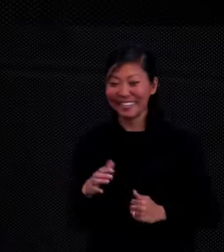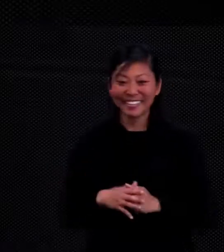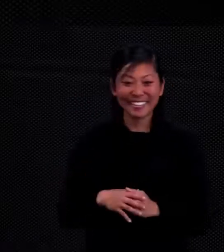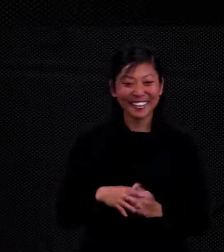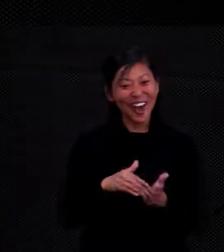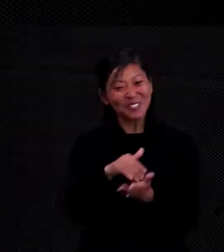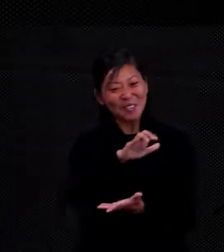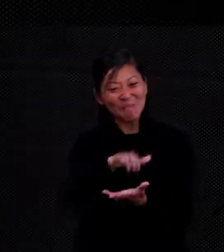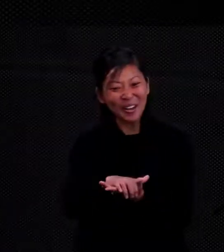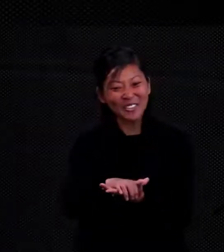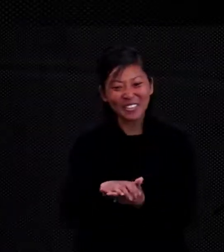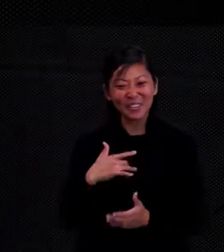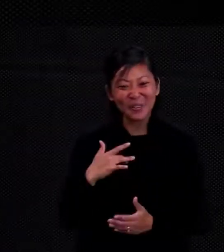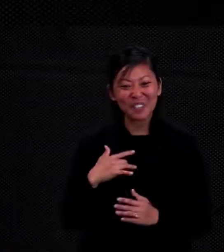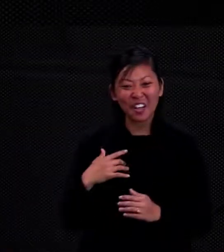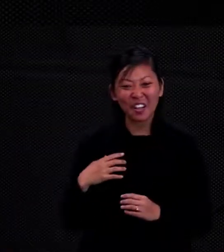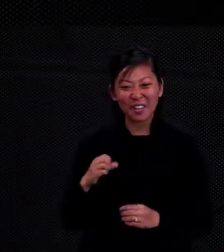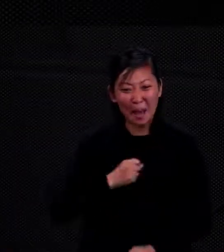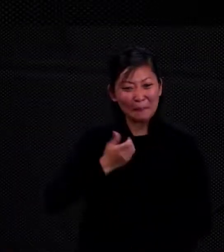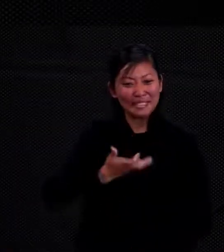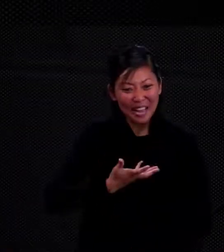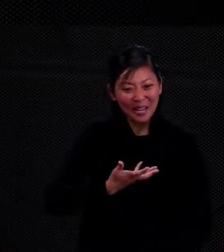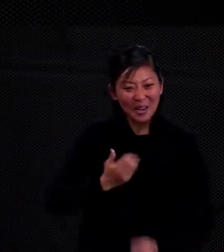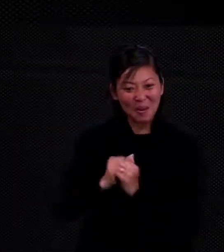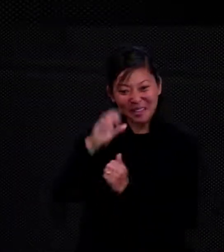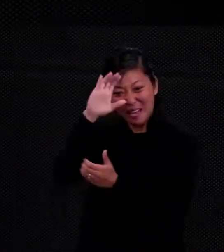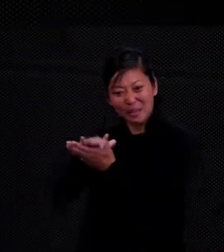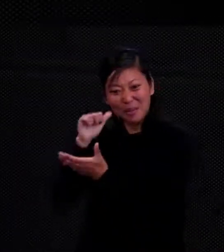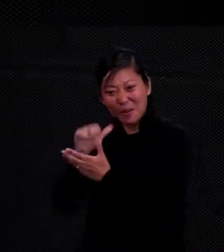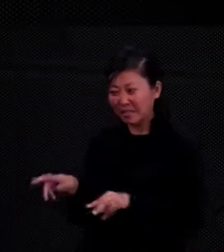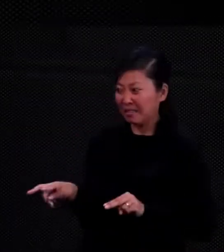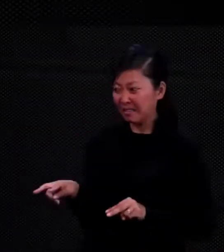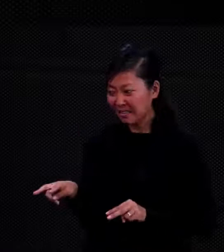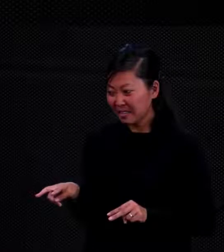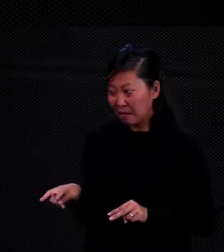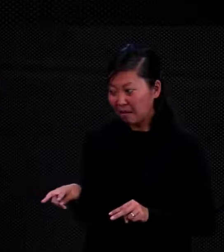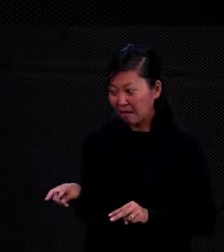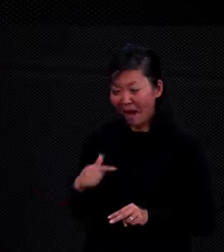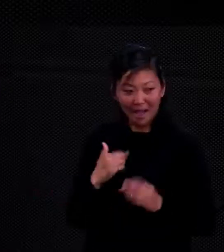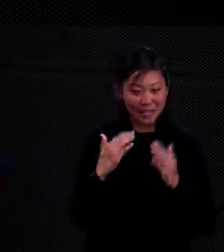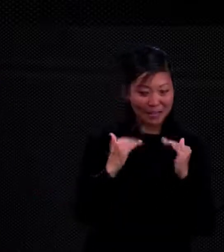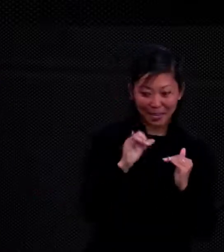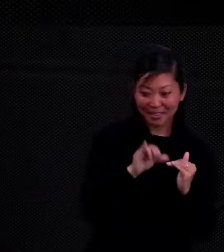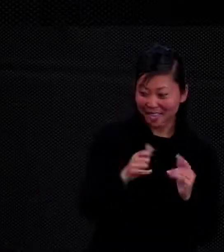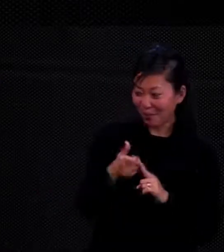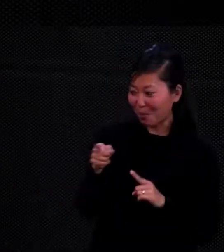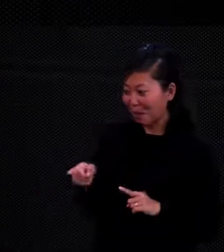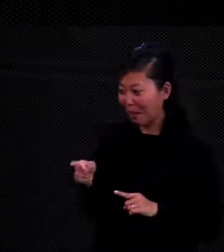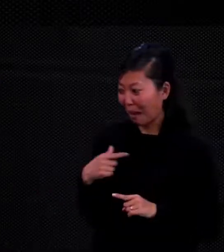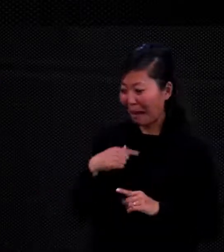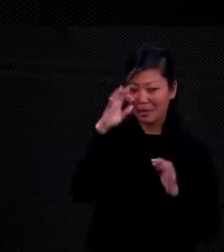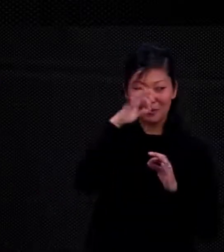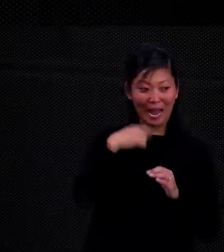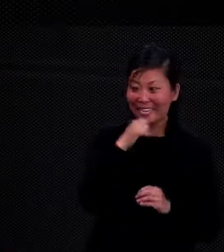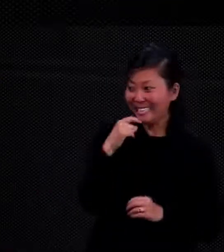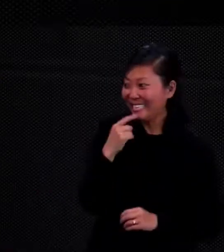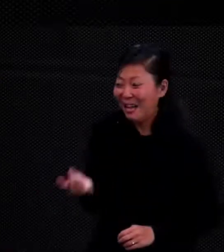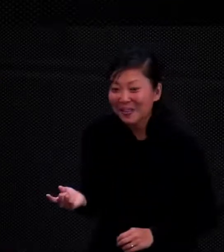Right? The first year of marriage is all about discovering all the expectations that were there that you had no idea of. You just thought that was the way it